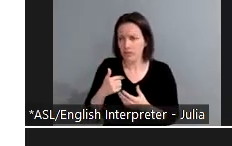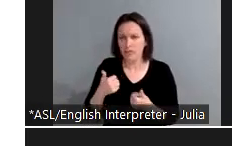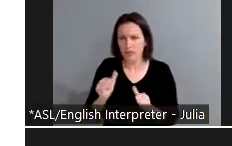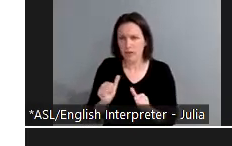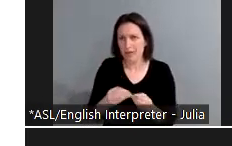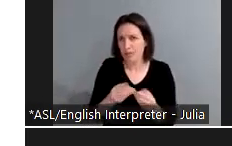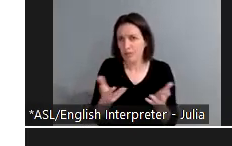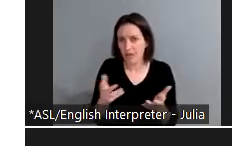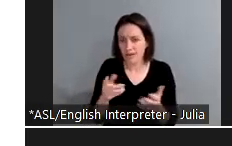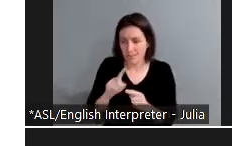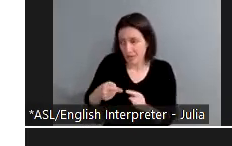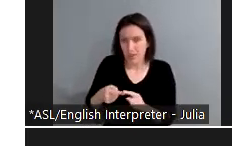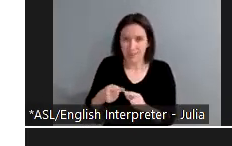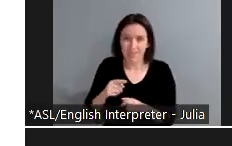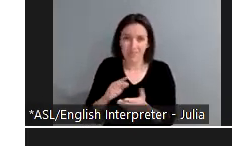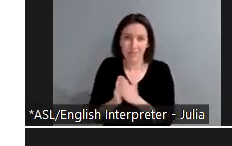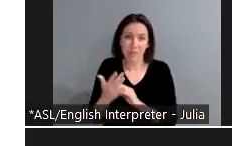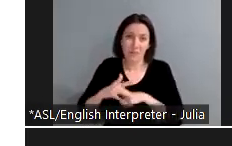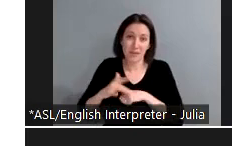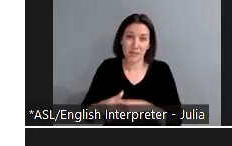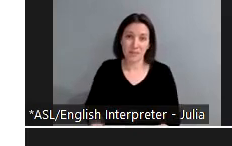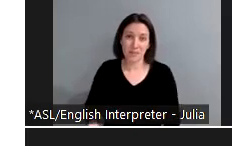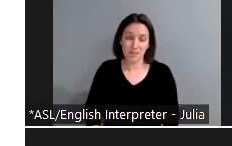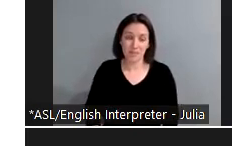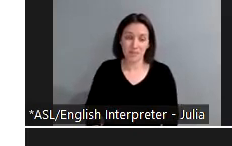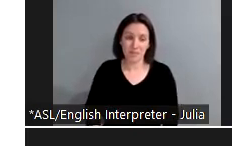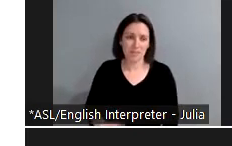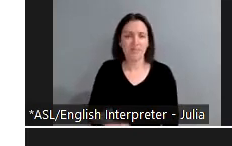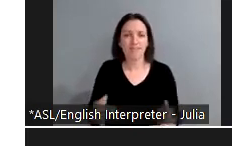it becomes available. Next slide.